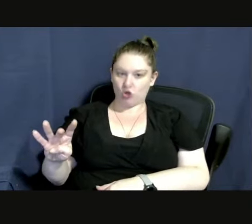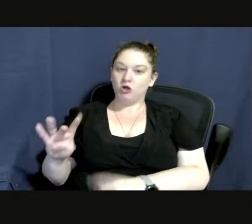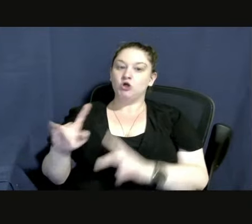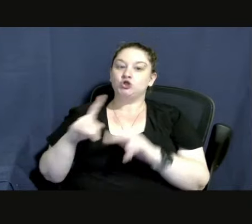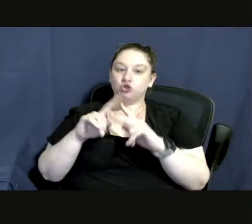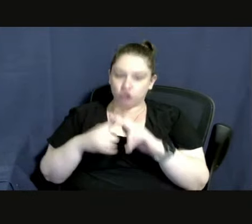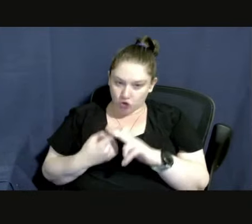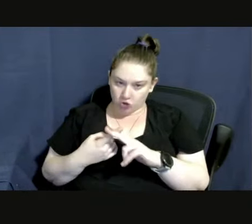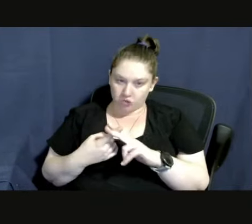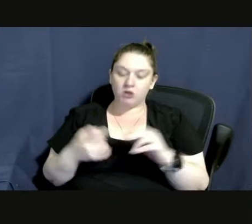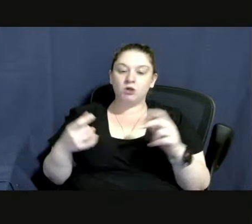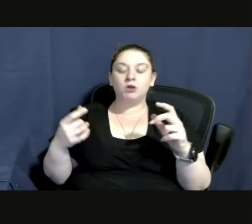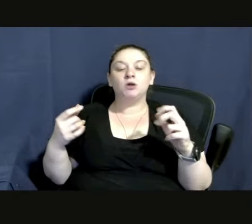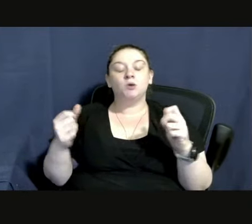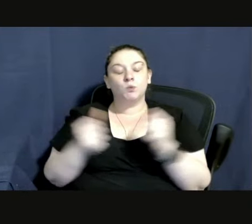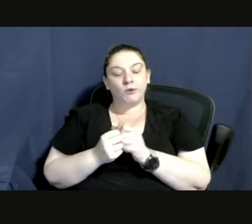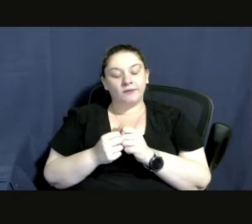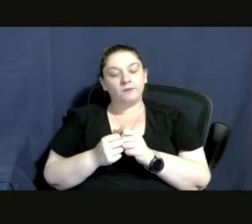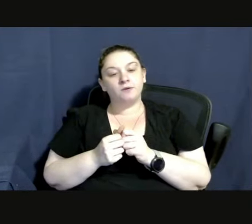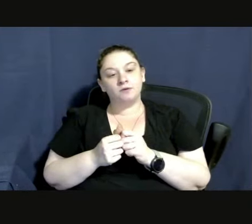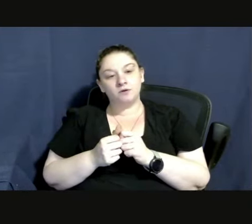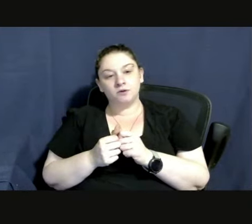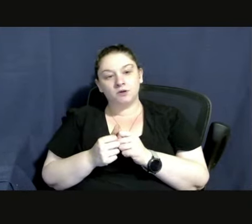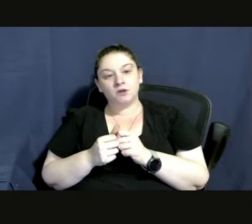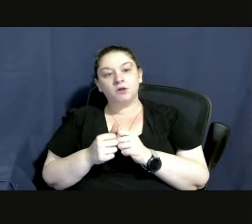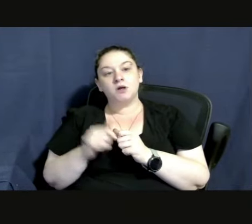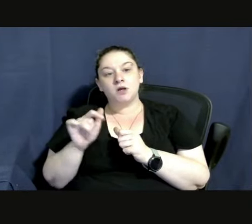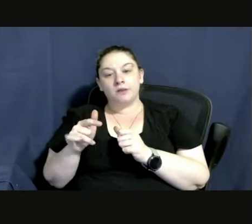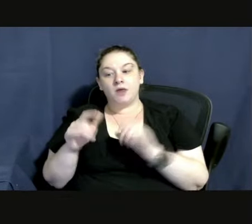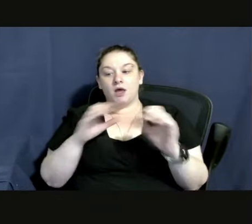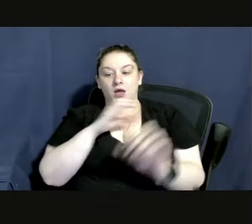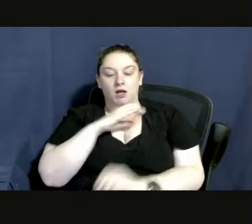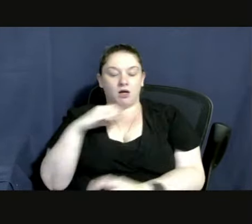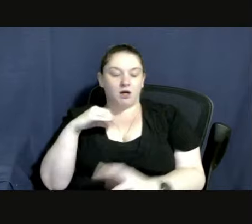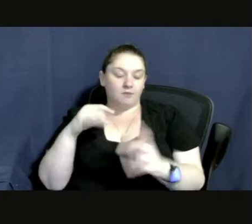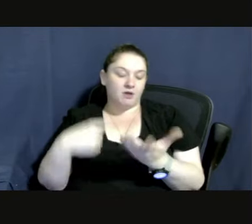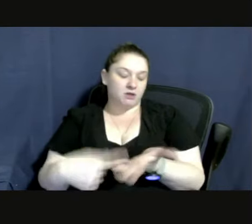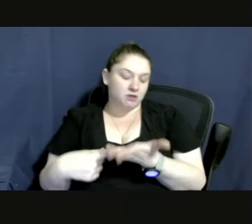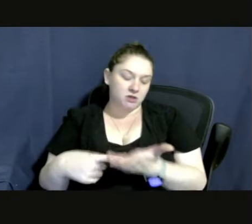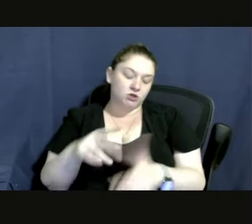with a budget committee discussion. Of course, you know, there'll be